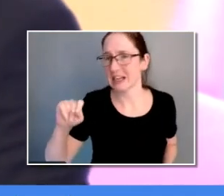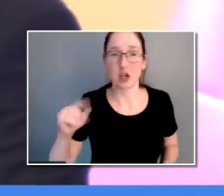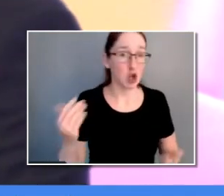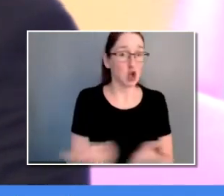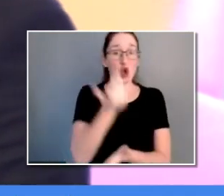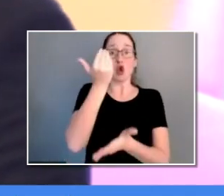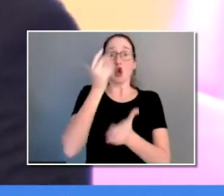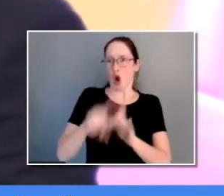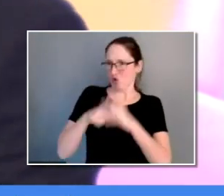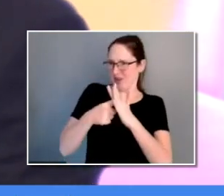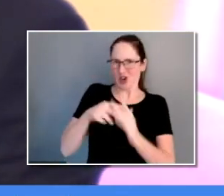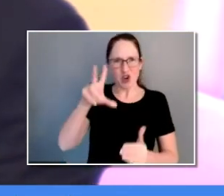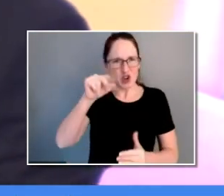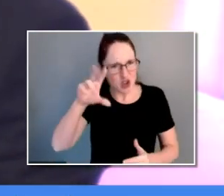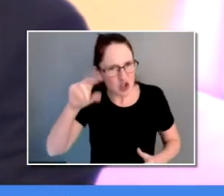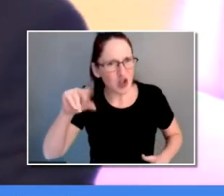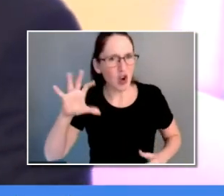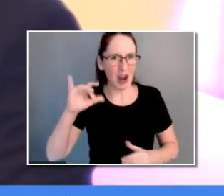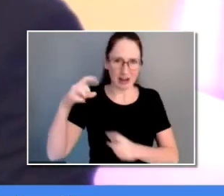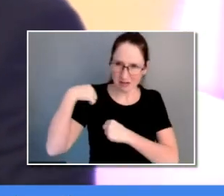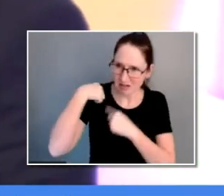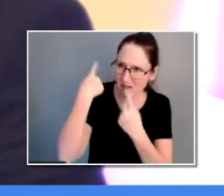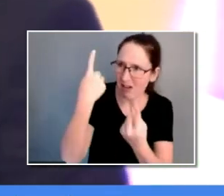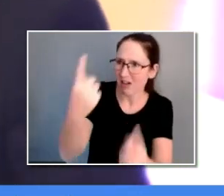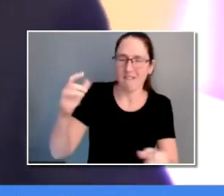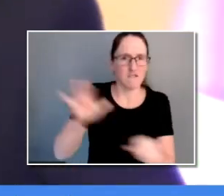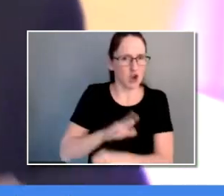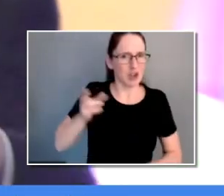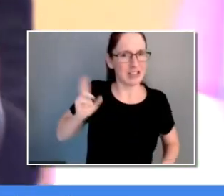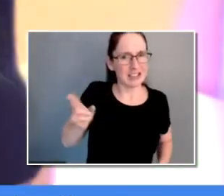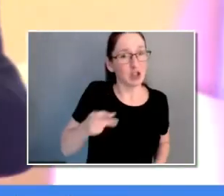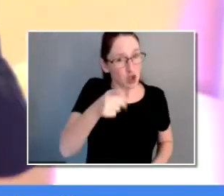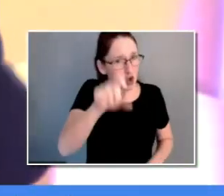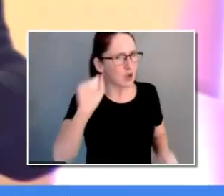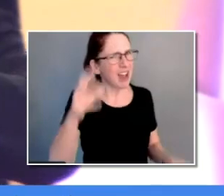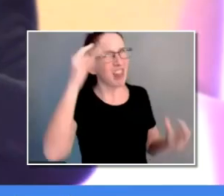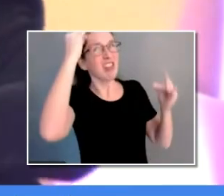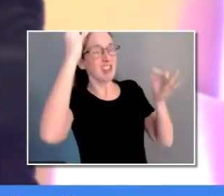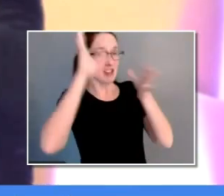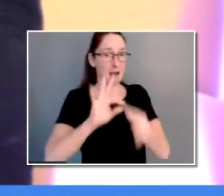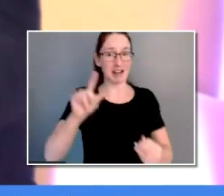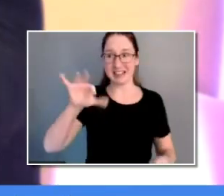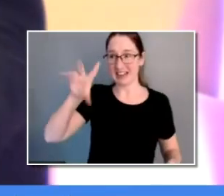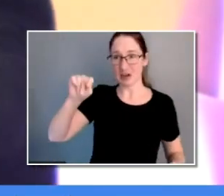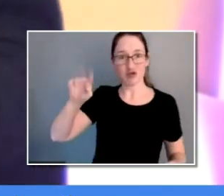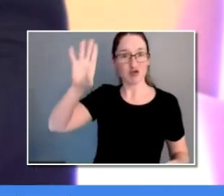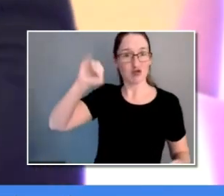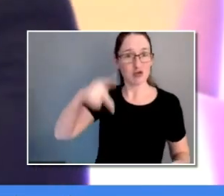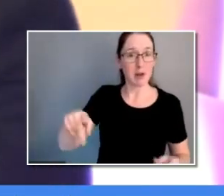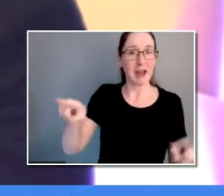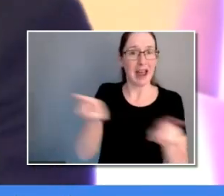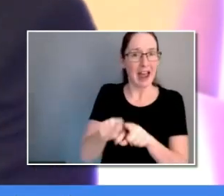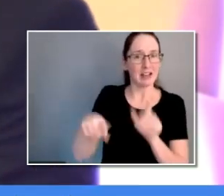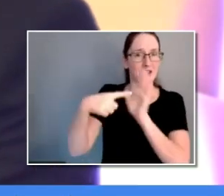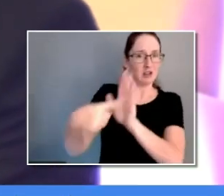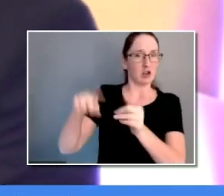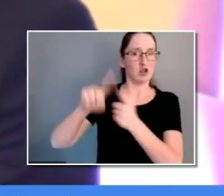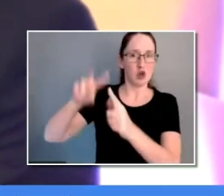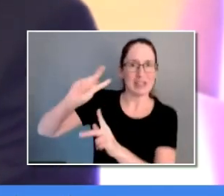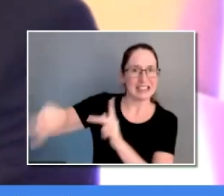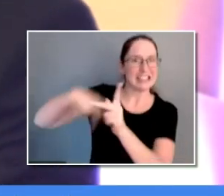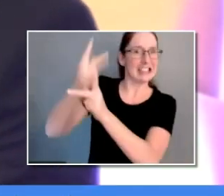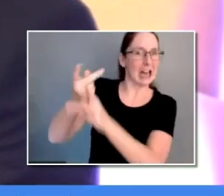It is part and parcel of our entire history. You can think of Donald Trump as a reversion to type, y'all.